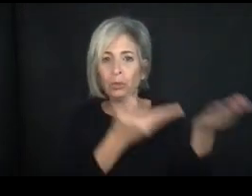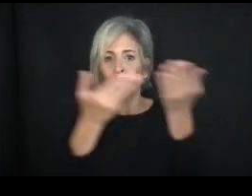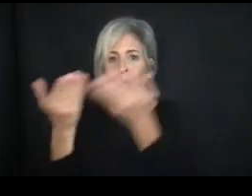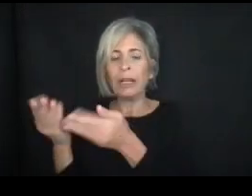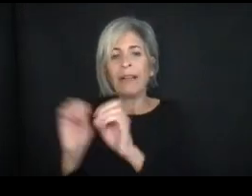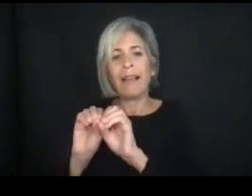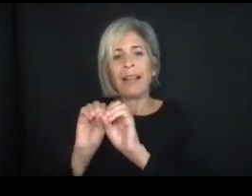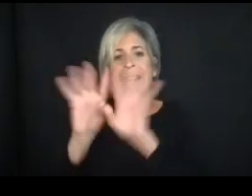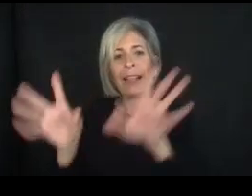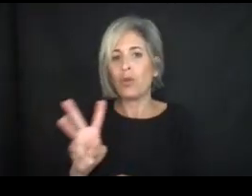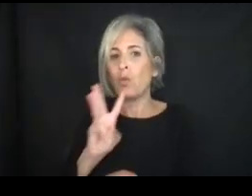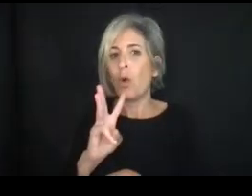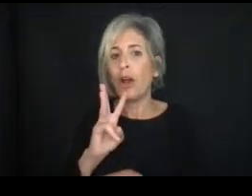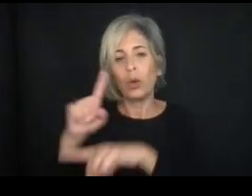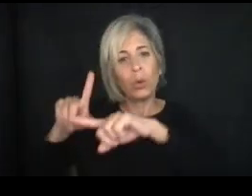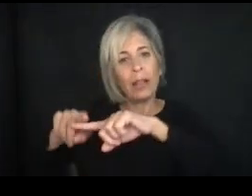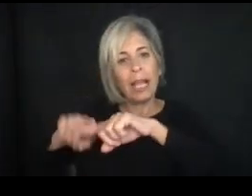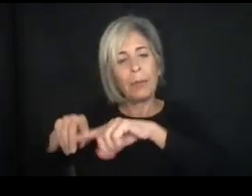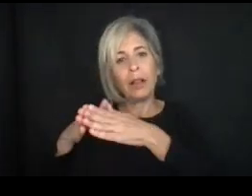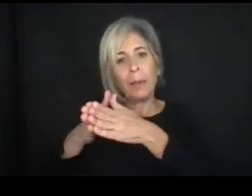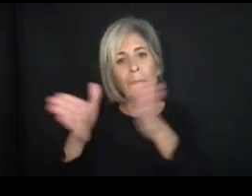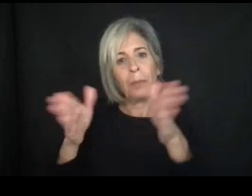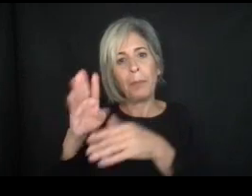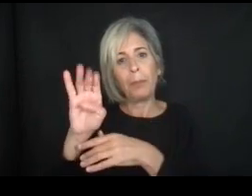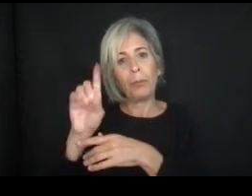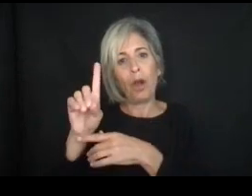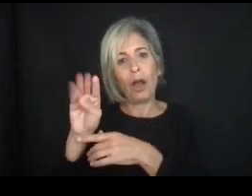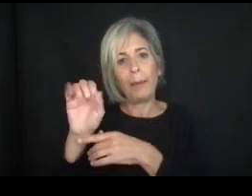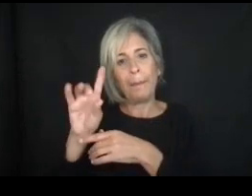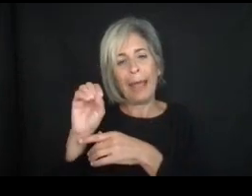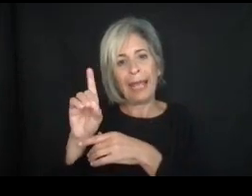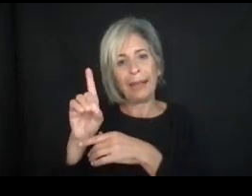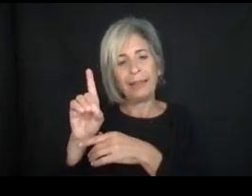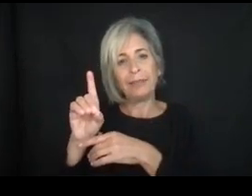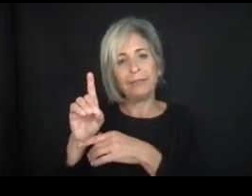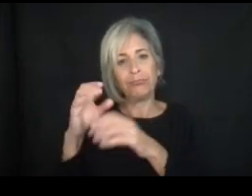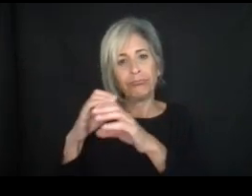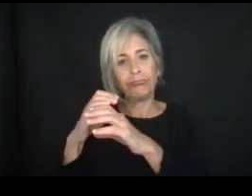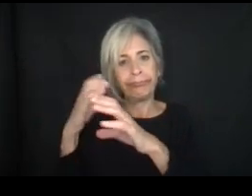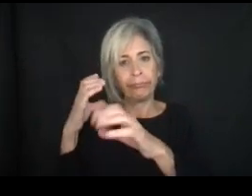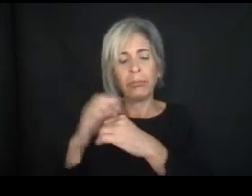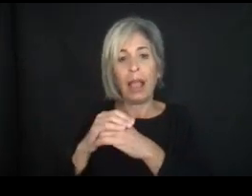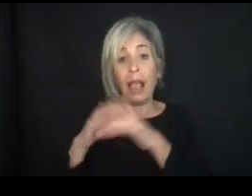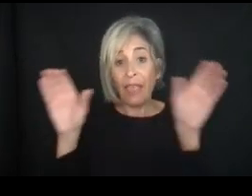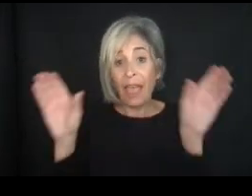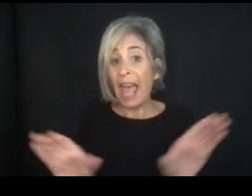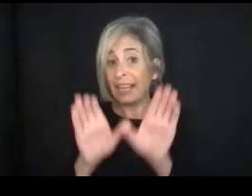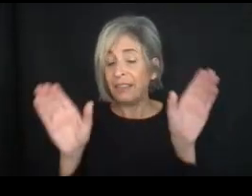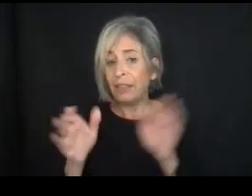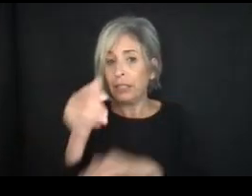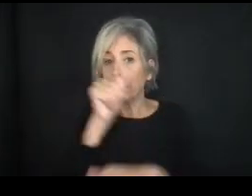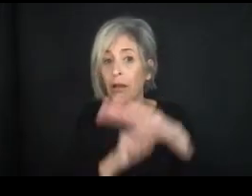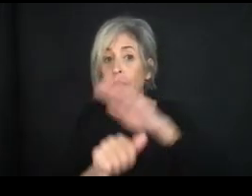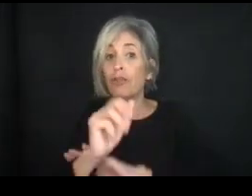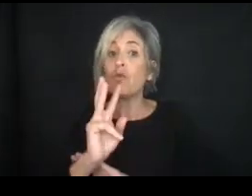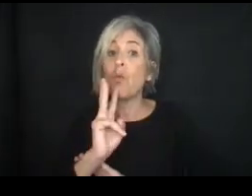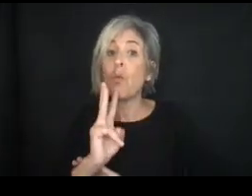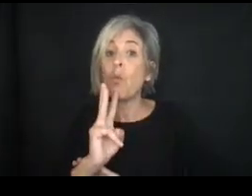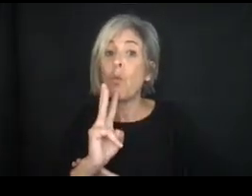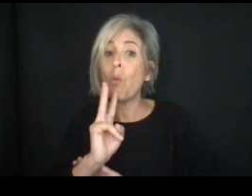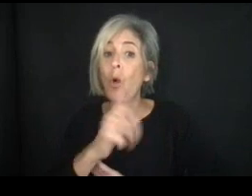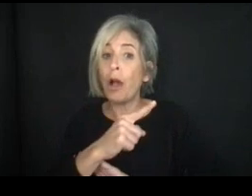water and reliable broadband internet. The activities under water and sewer